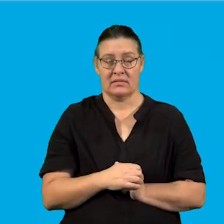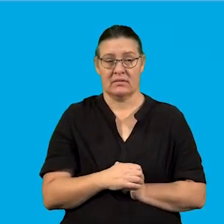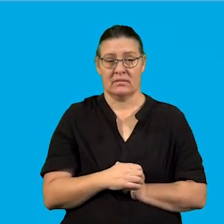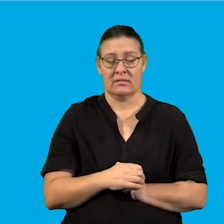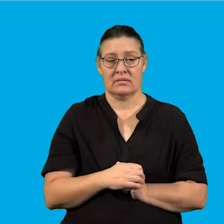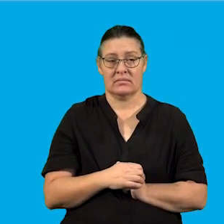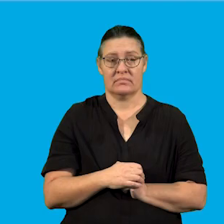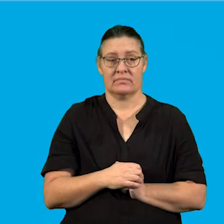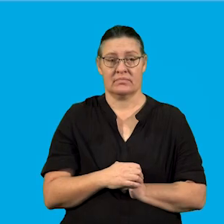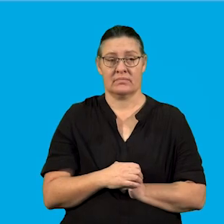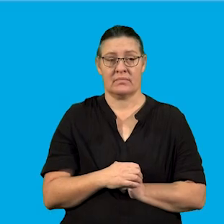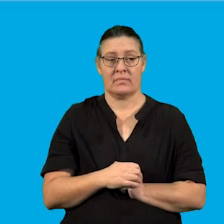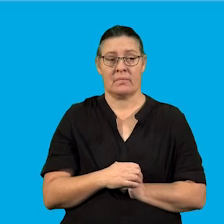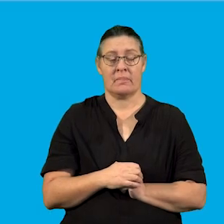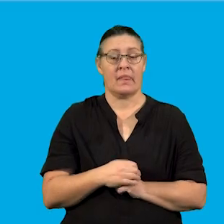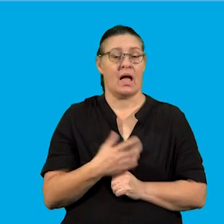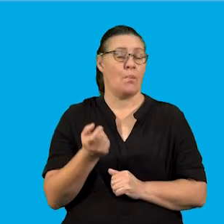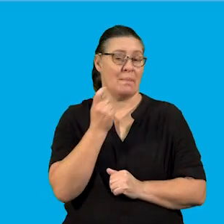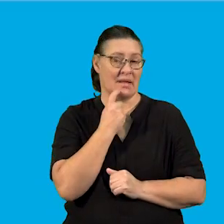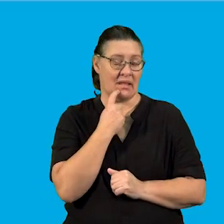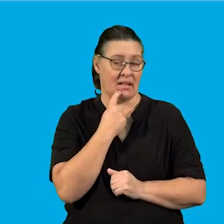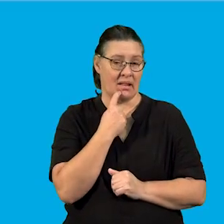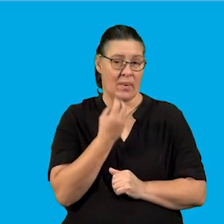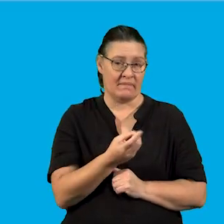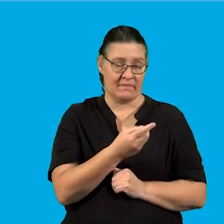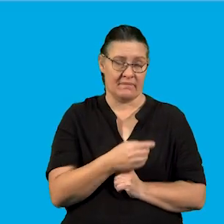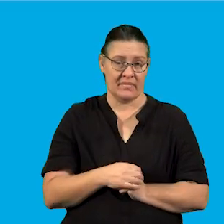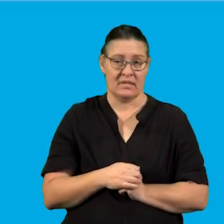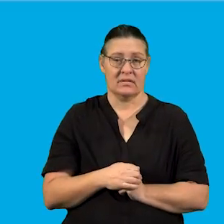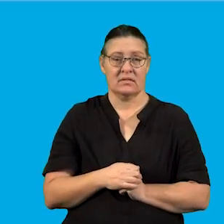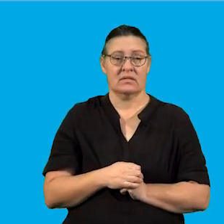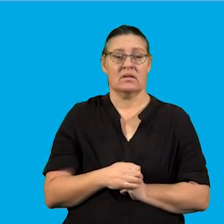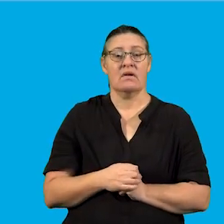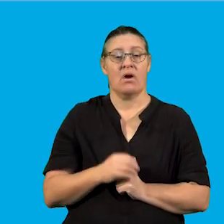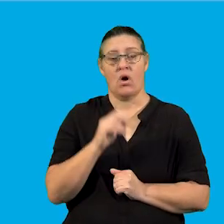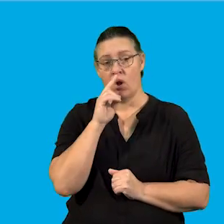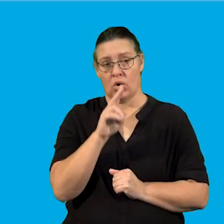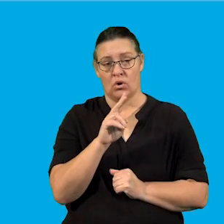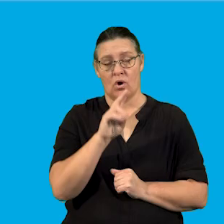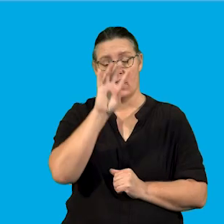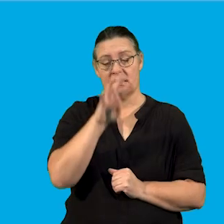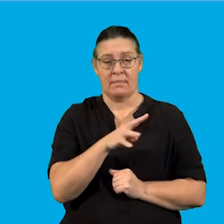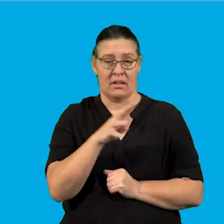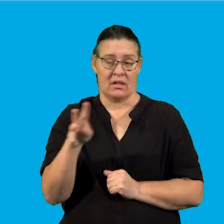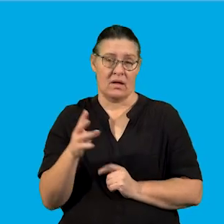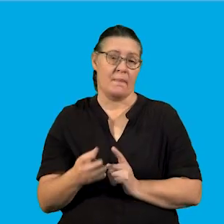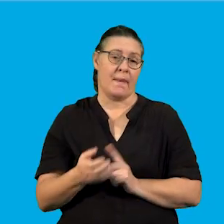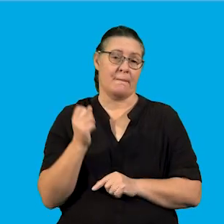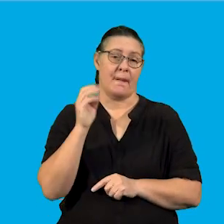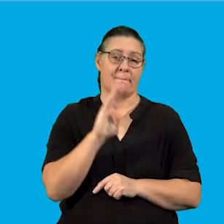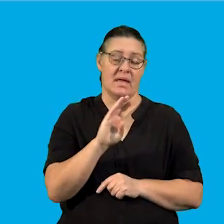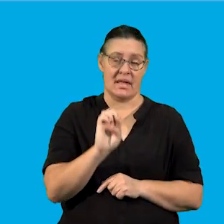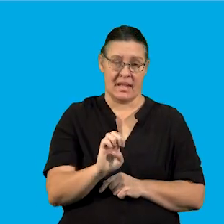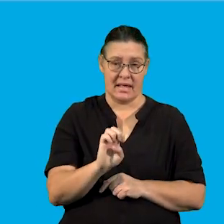so therefore that's going to be 0. Then how many metal atoms do we have here? So if you were to look at the periodic table, you find